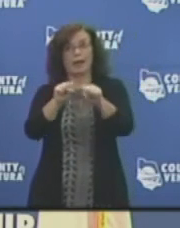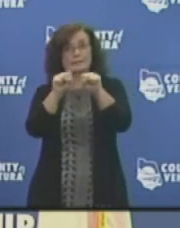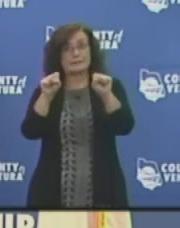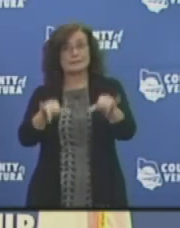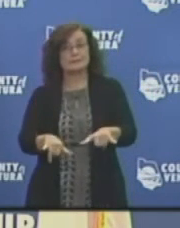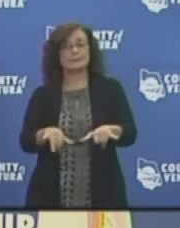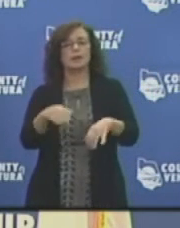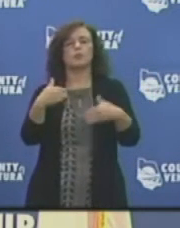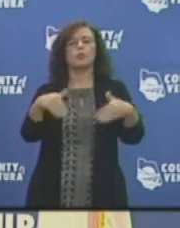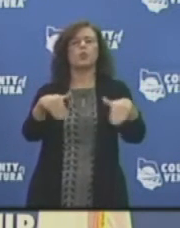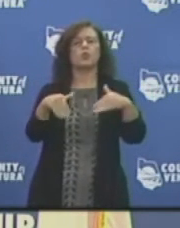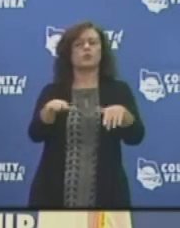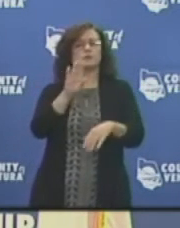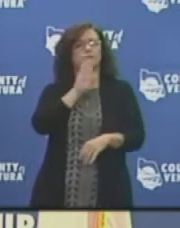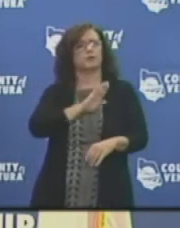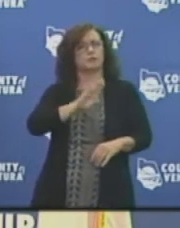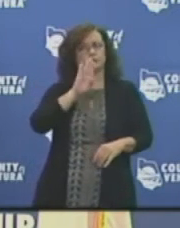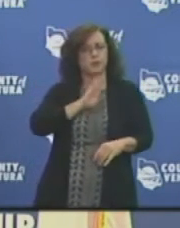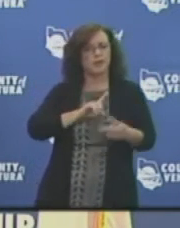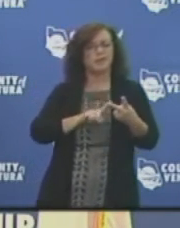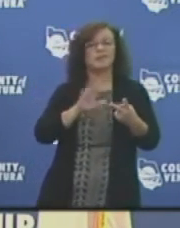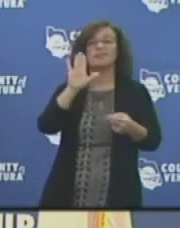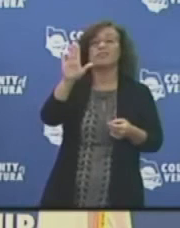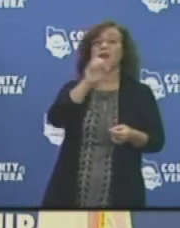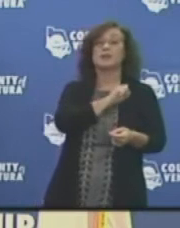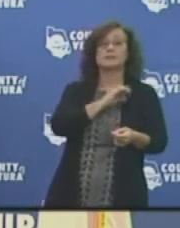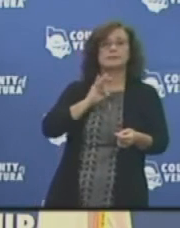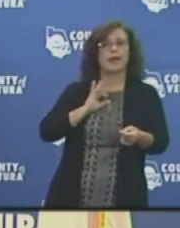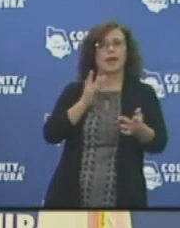staff shortages and struggles processing